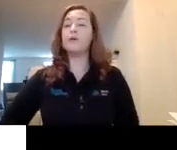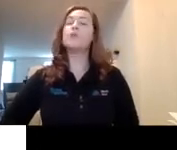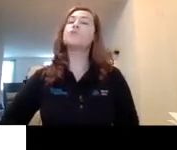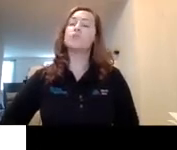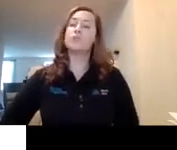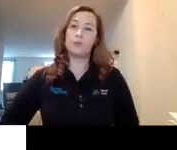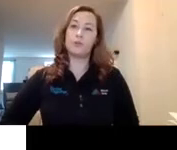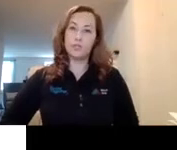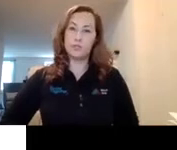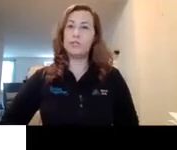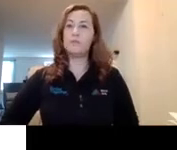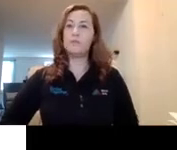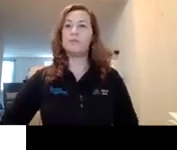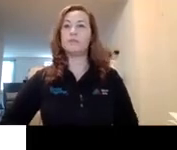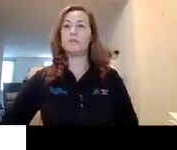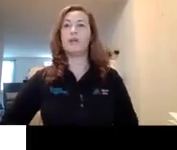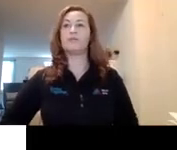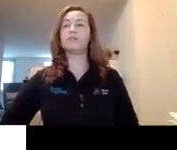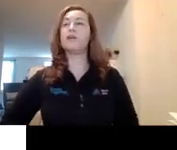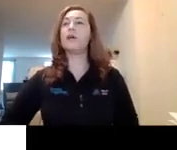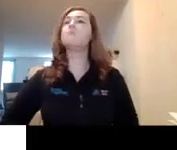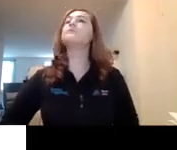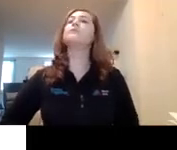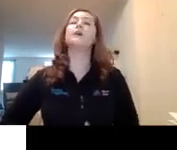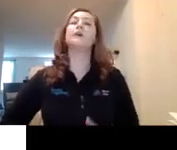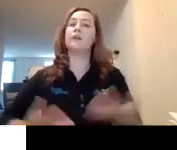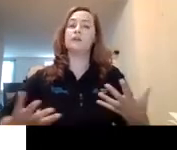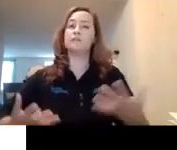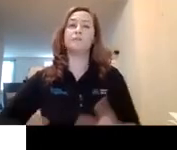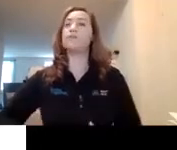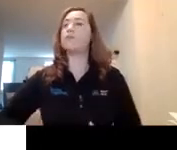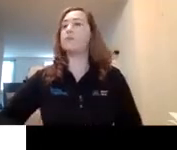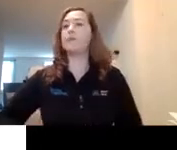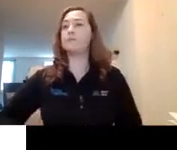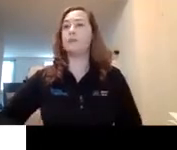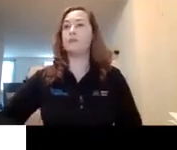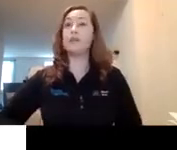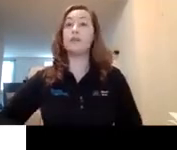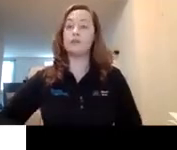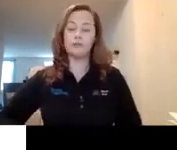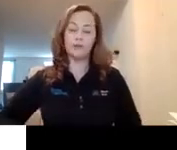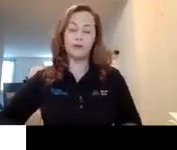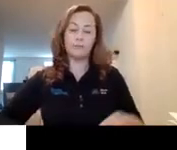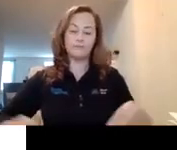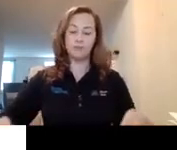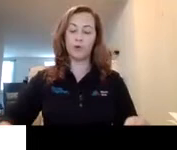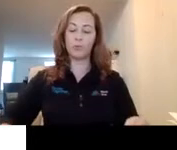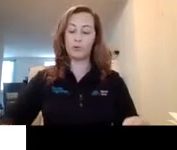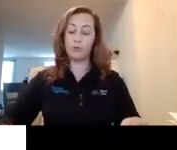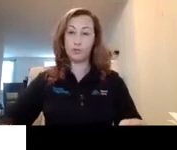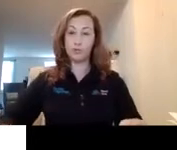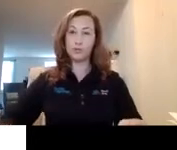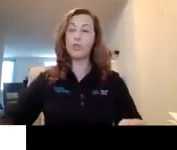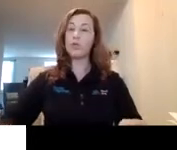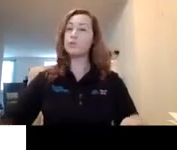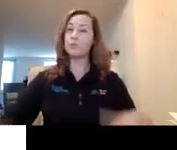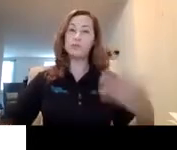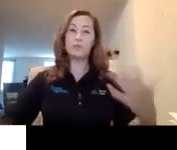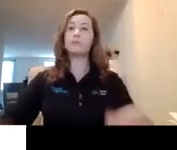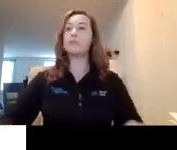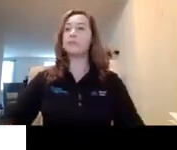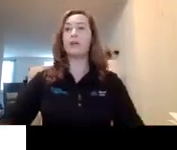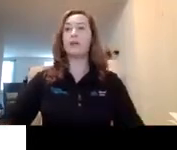down. So they were screening patients ahead of time and performing regular operations.